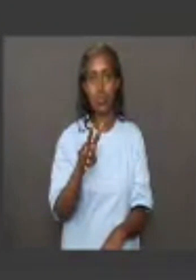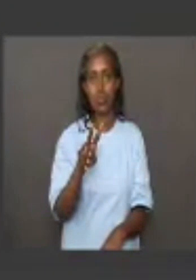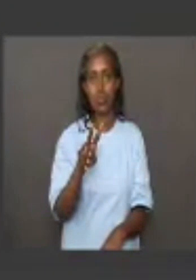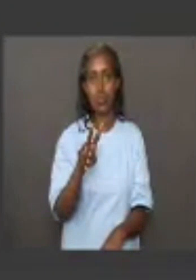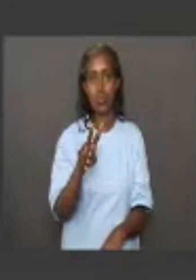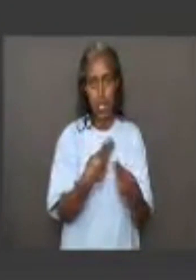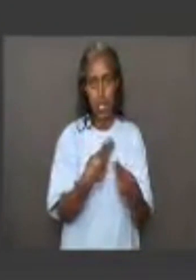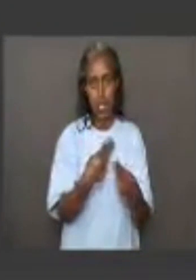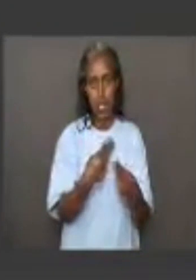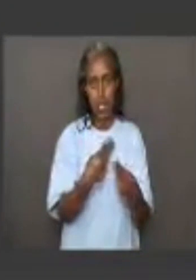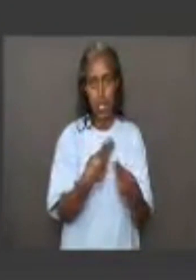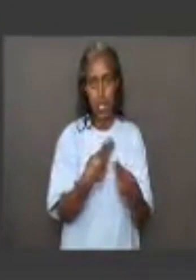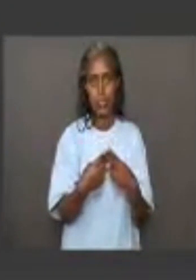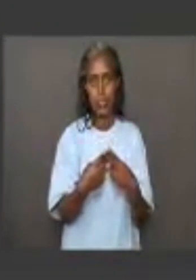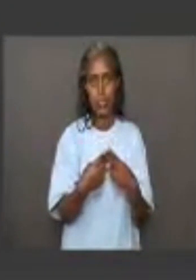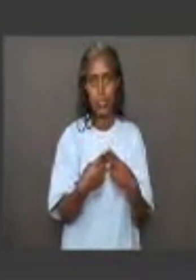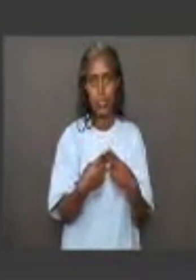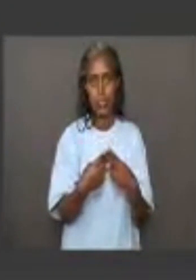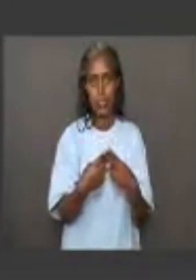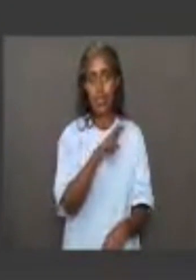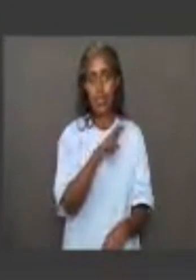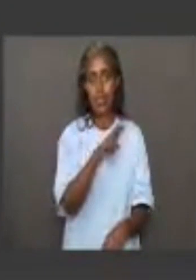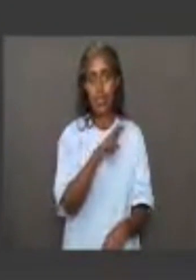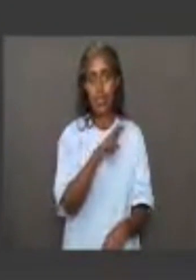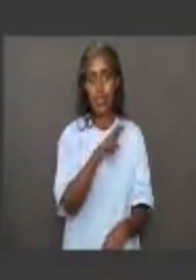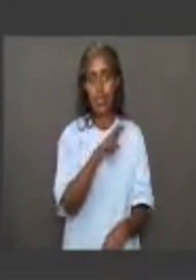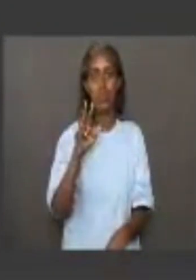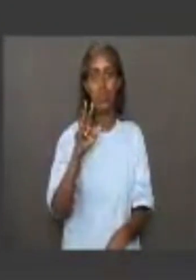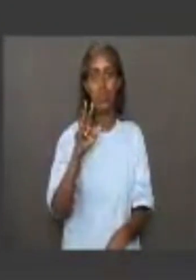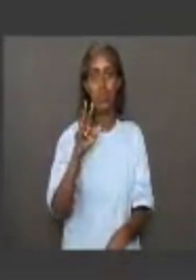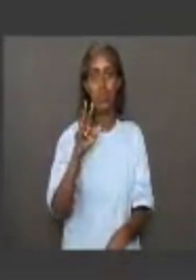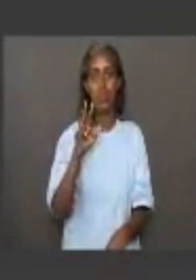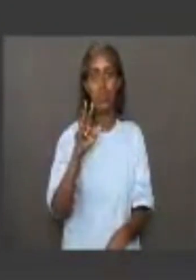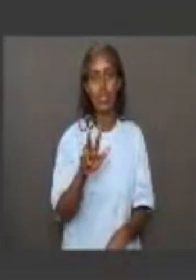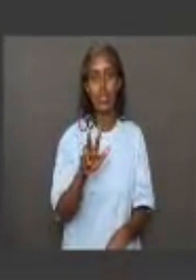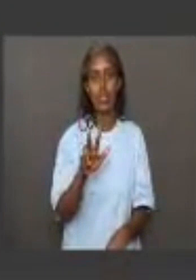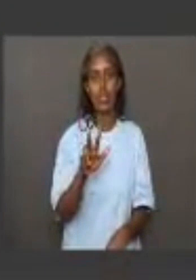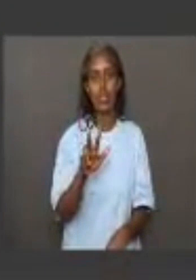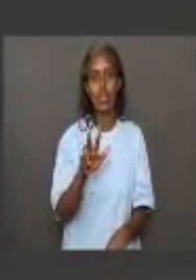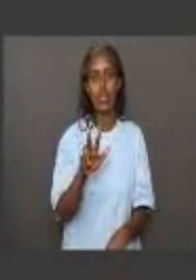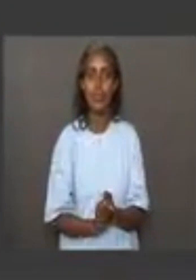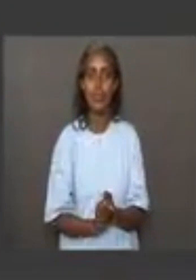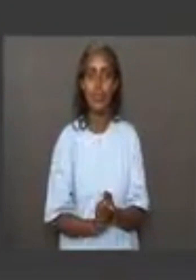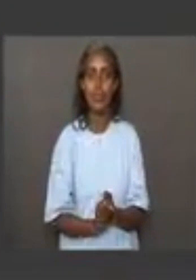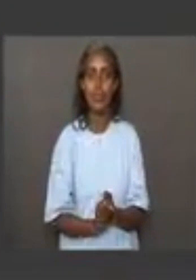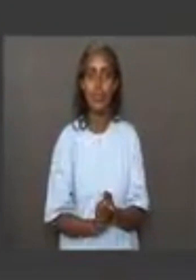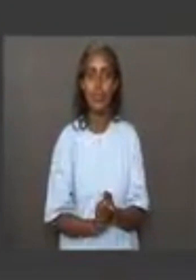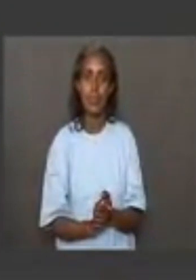times the square root of 3.